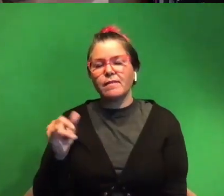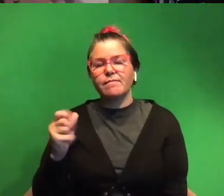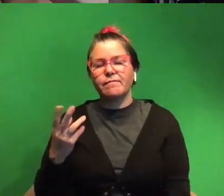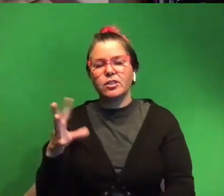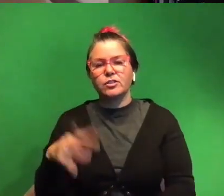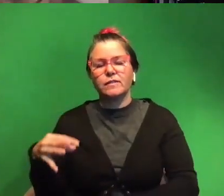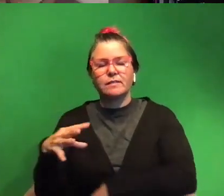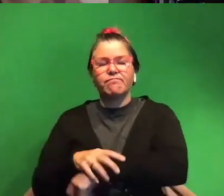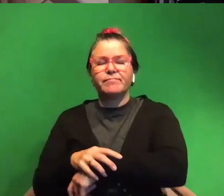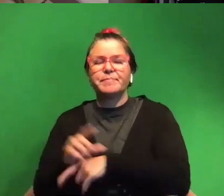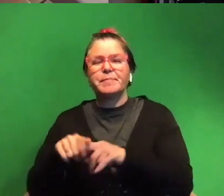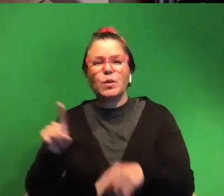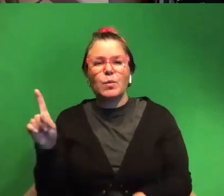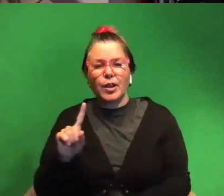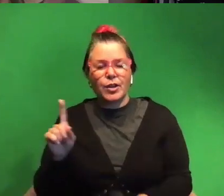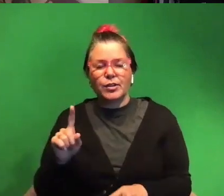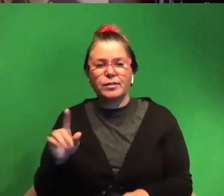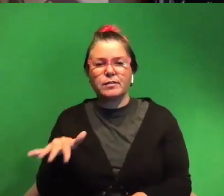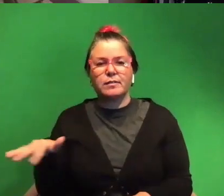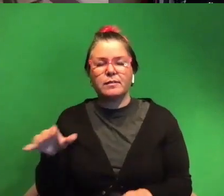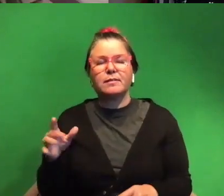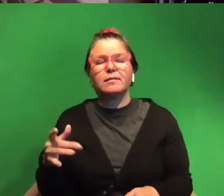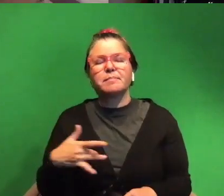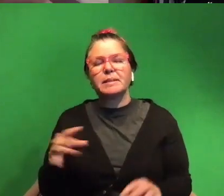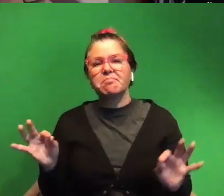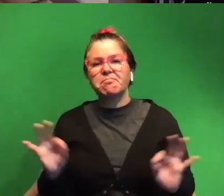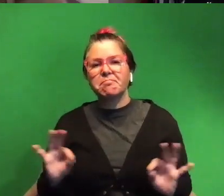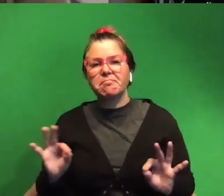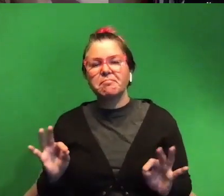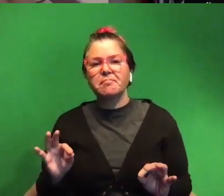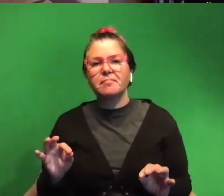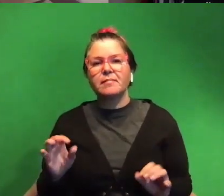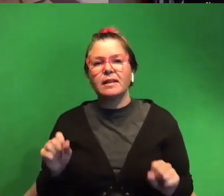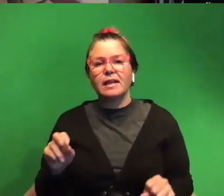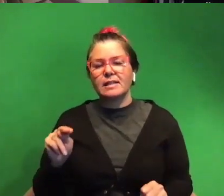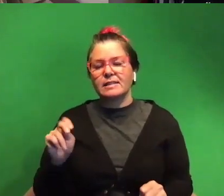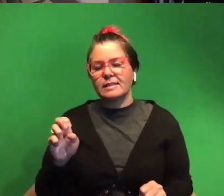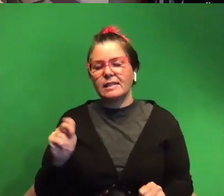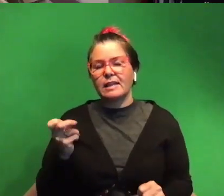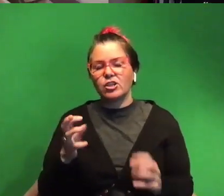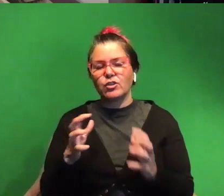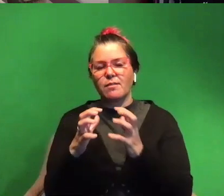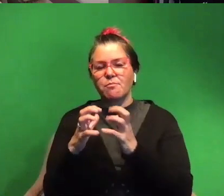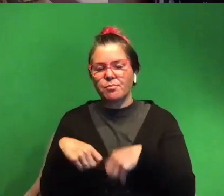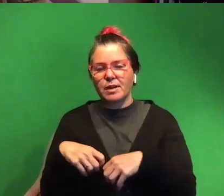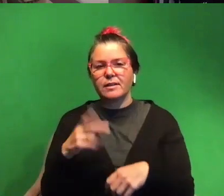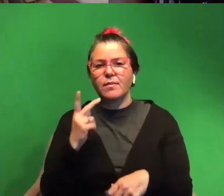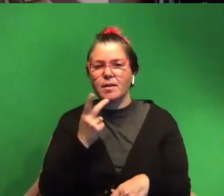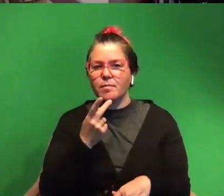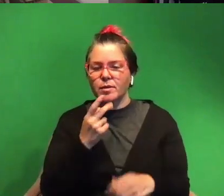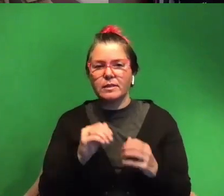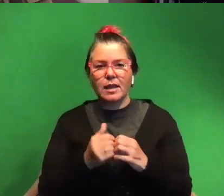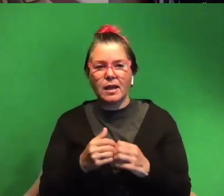are in the world. A lot of them are very mild. You can denature or sort of break down that protein by